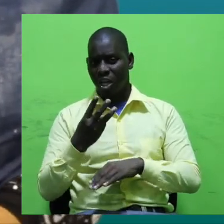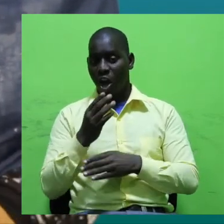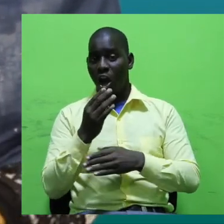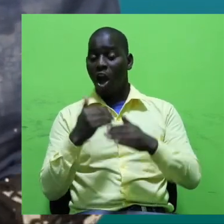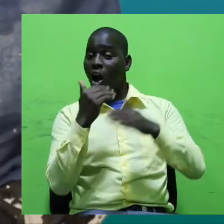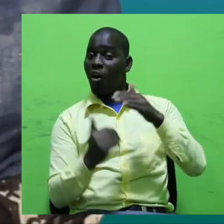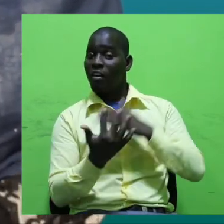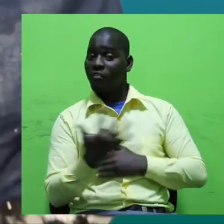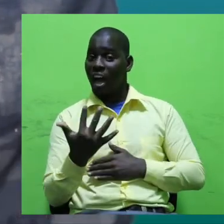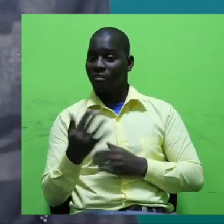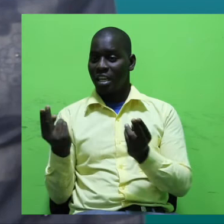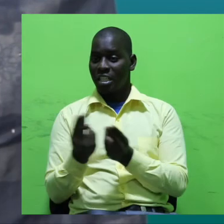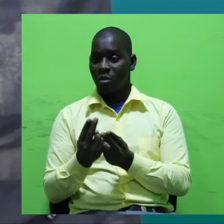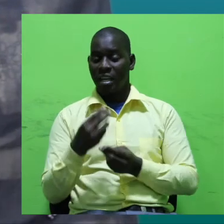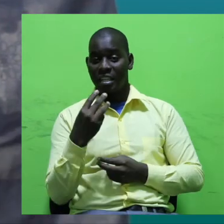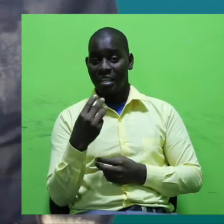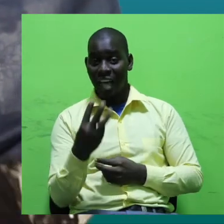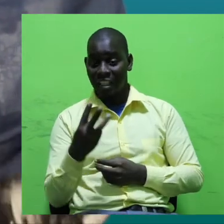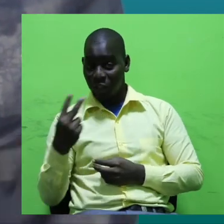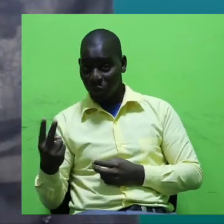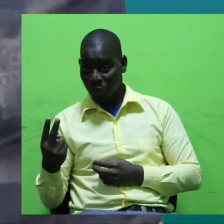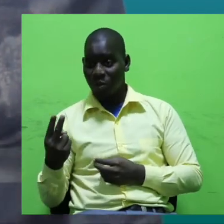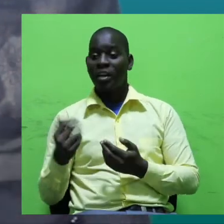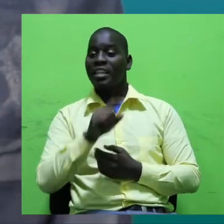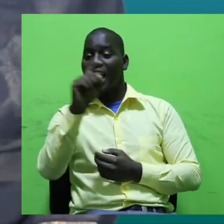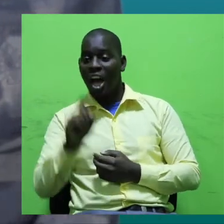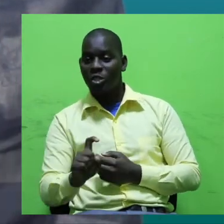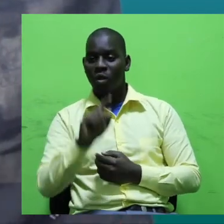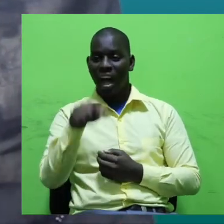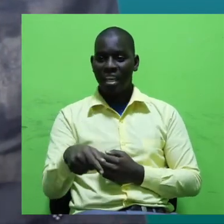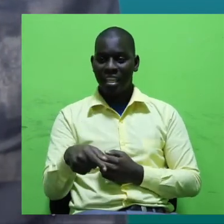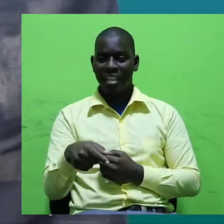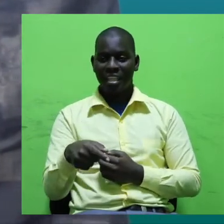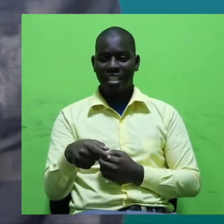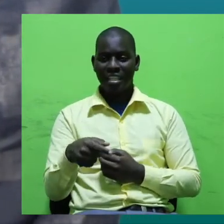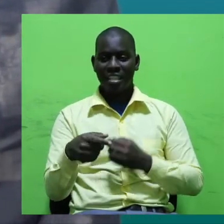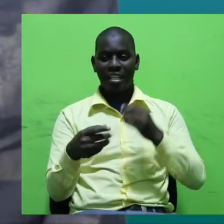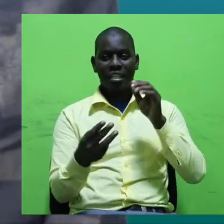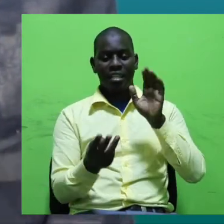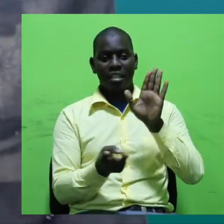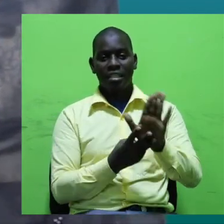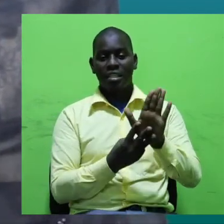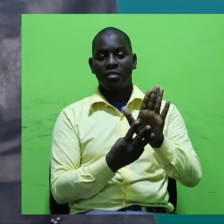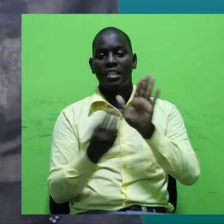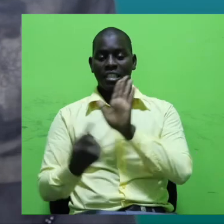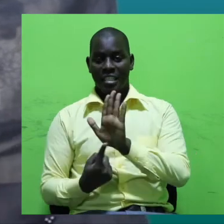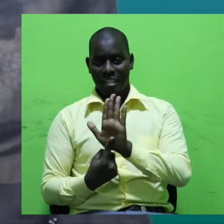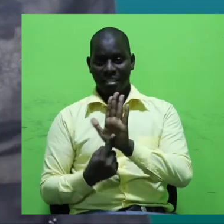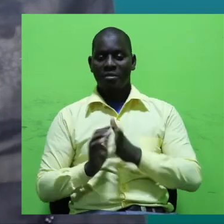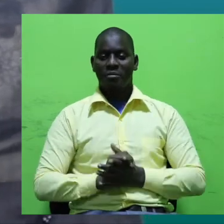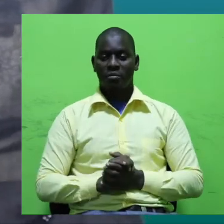293.15 degrees Kelvin. Your exercise. Convert these degrees Celsius temperatures into